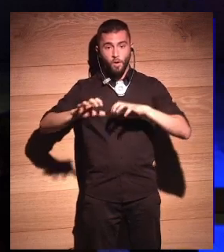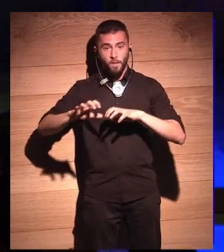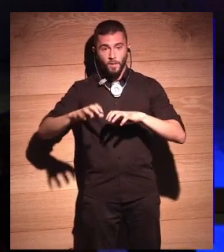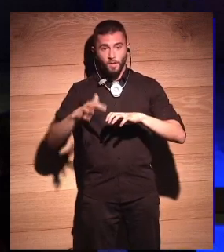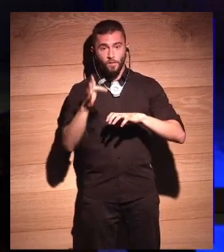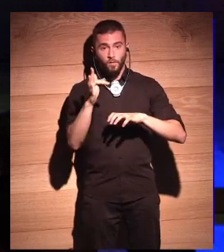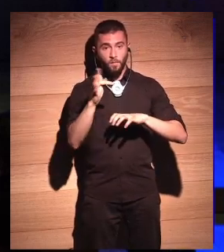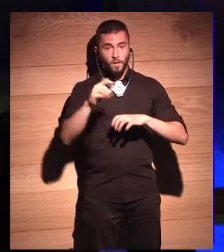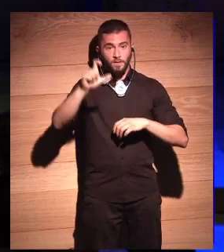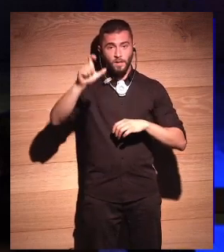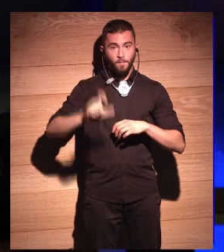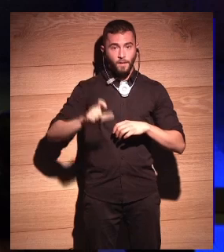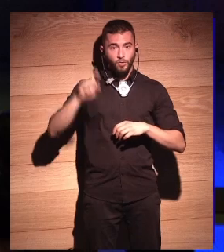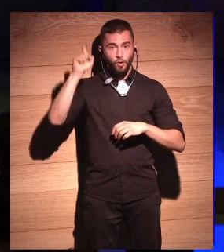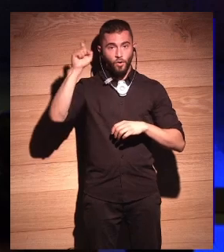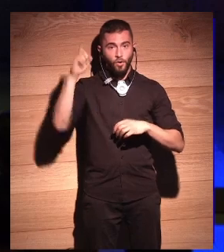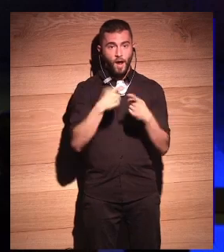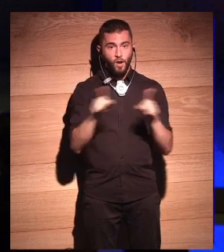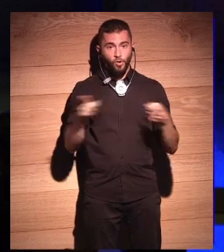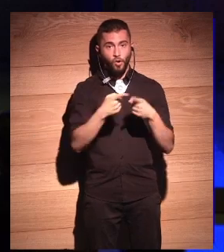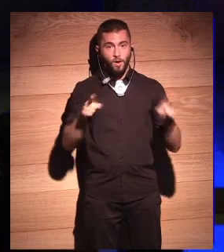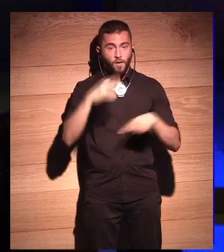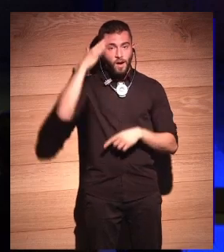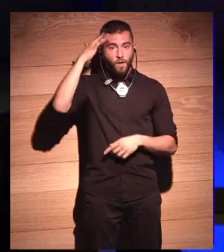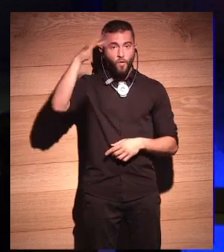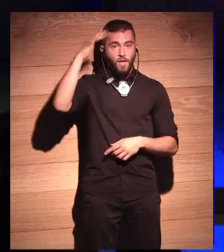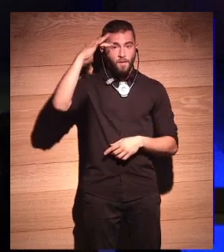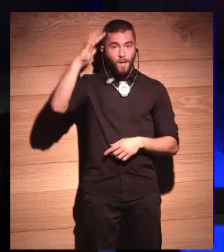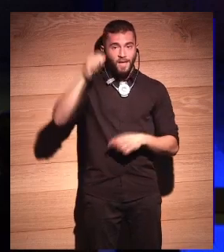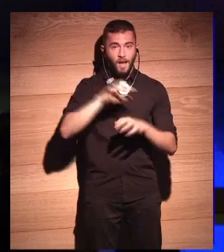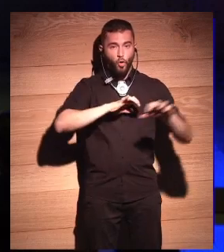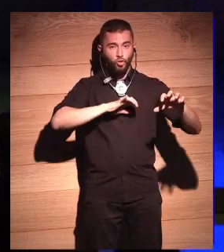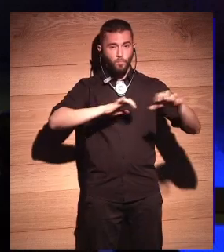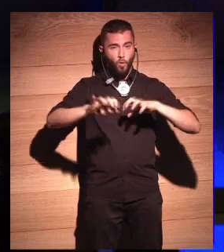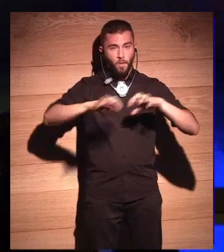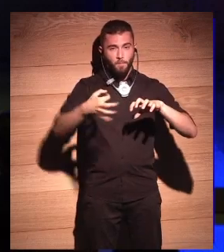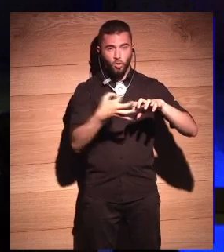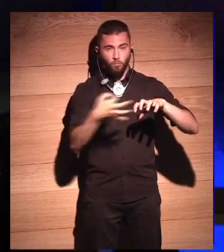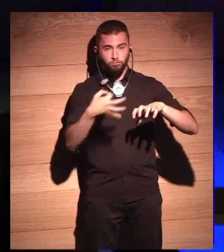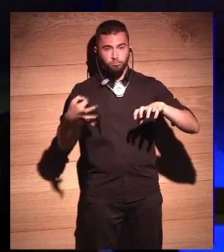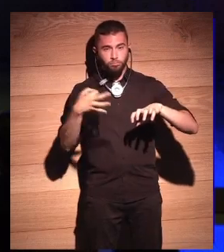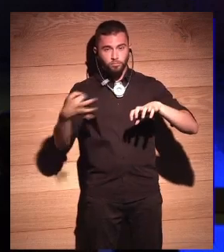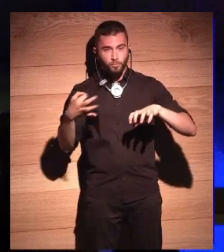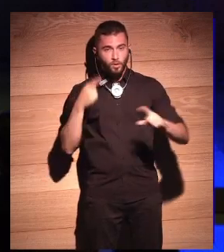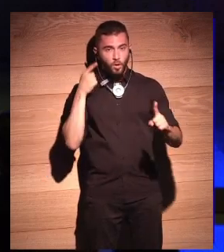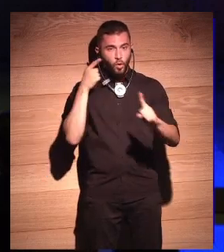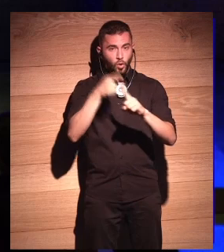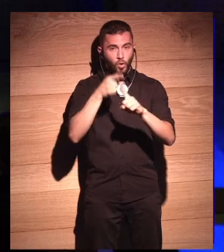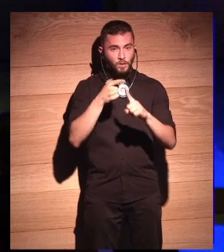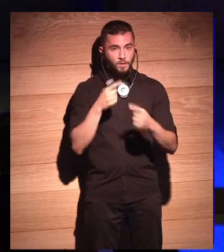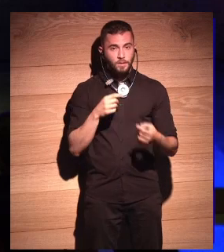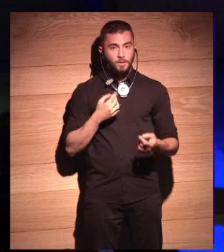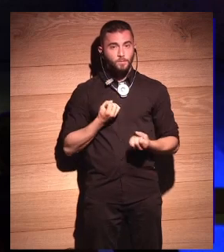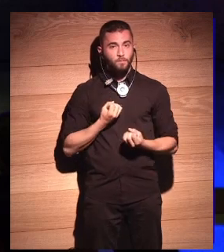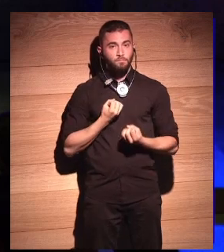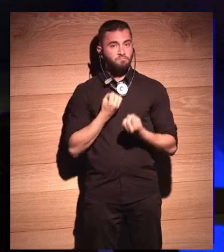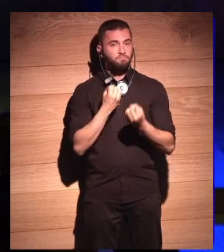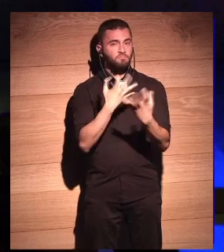imagined like the right movement to express like any other deeper stuff in this song.